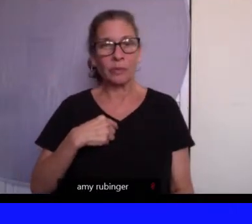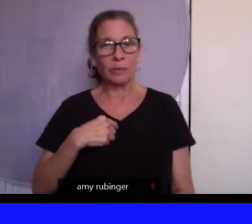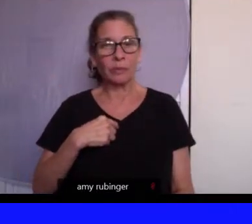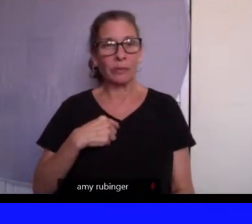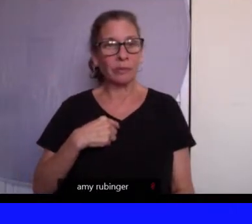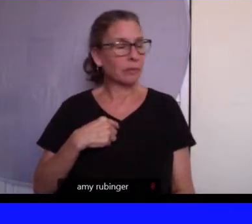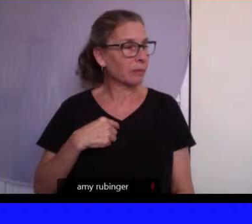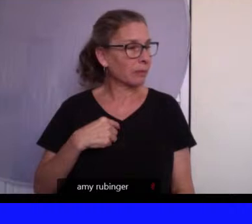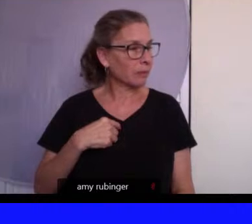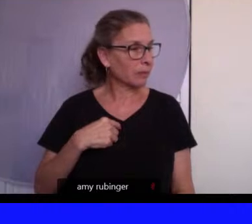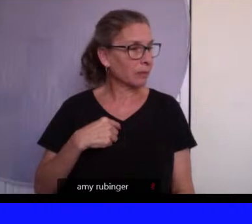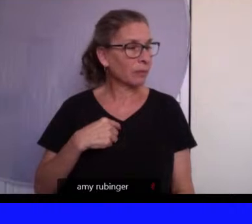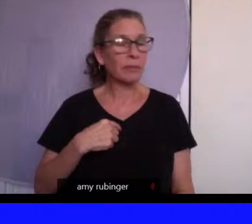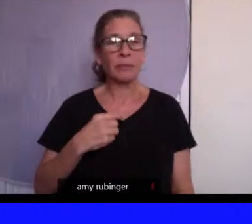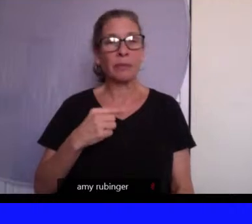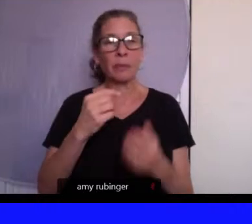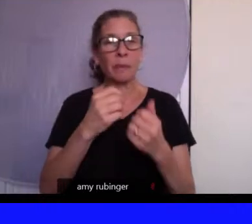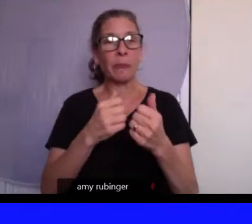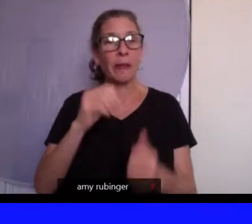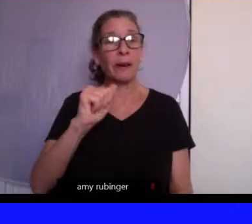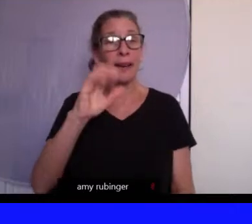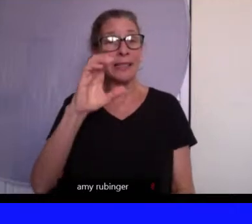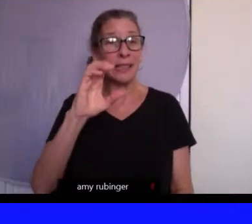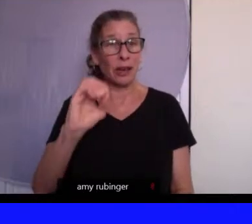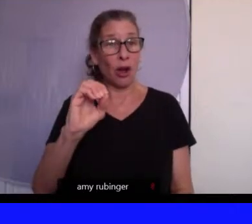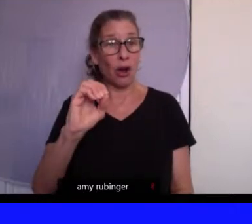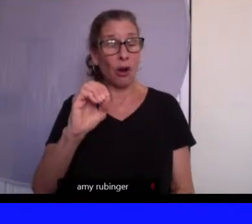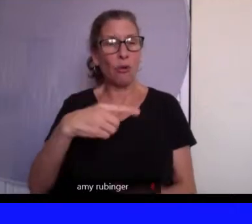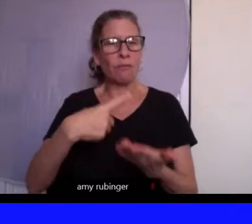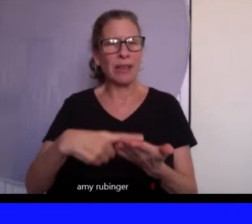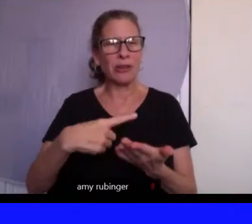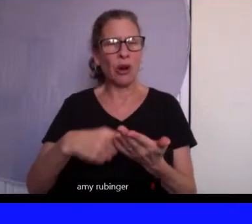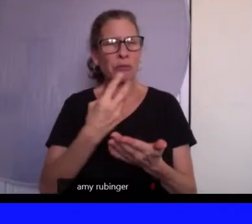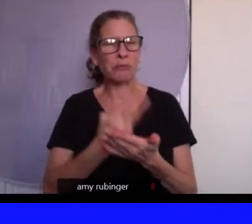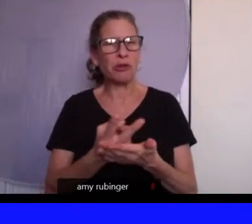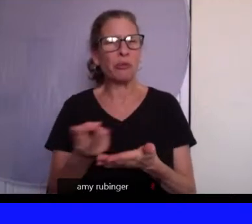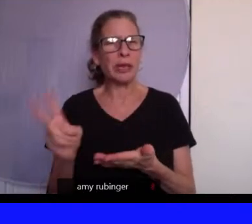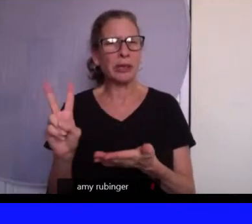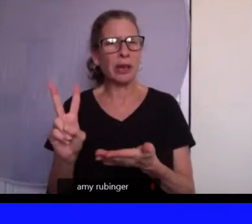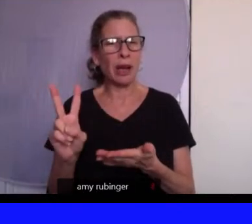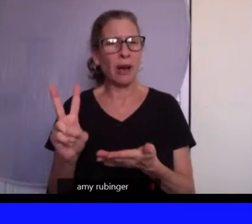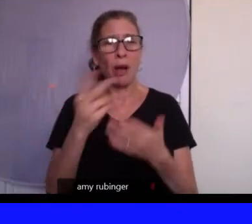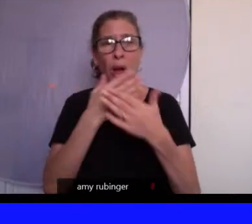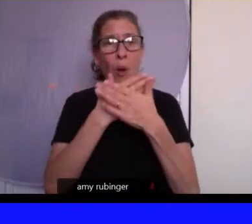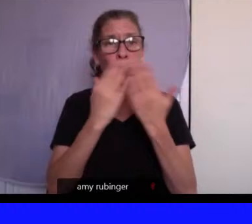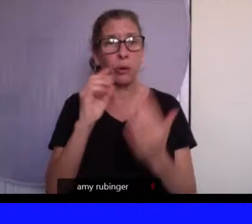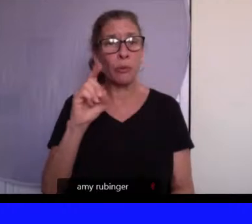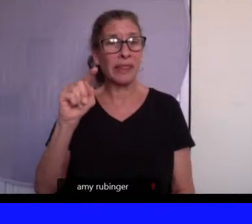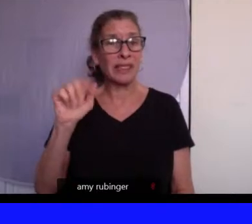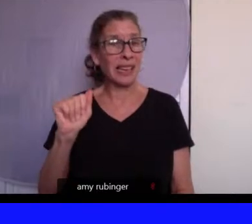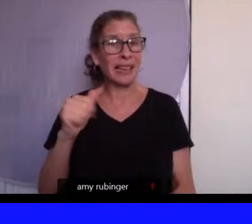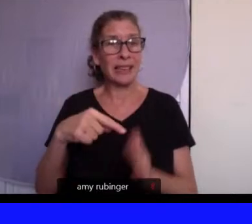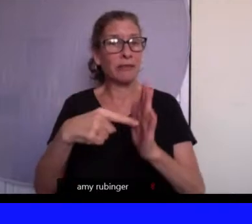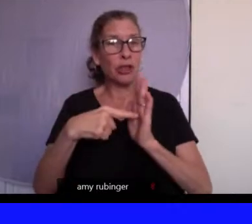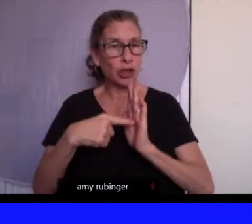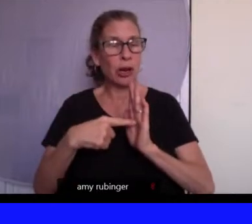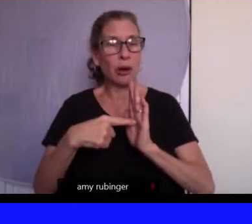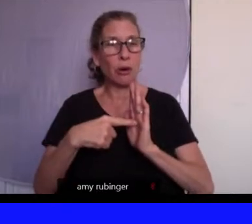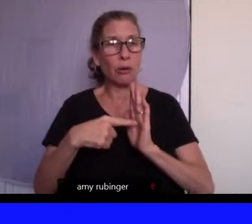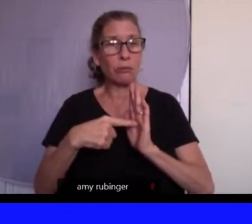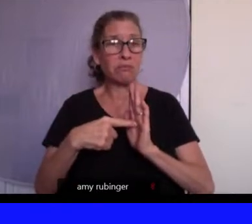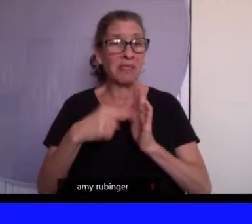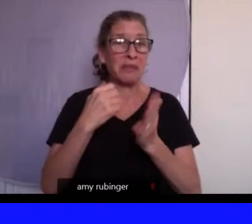hospitalization. It does, putting services into the home does seem to be where everyone's going, and